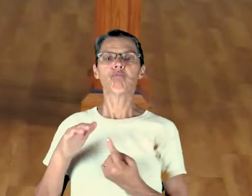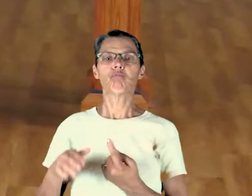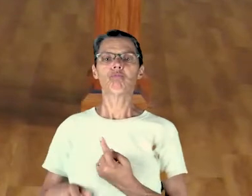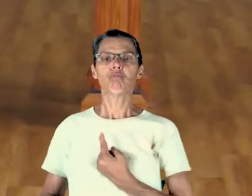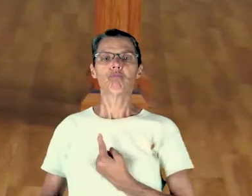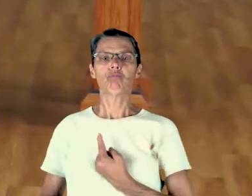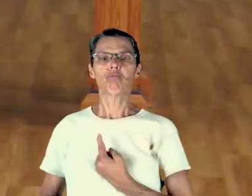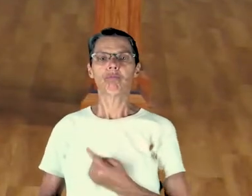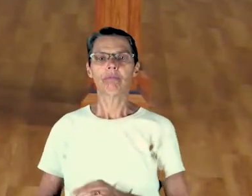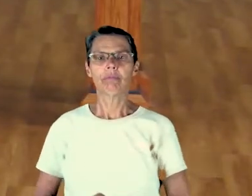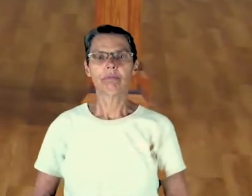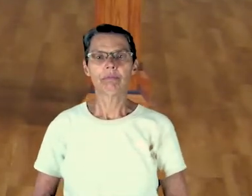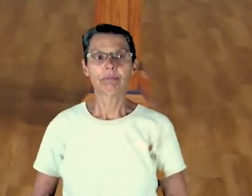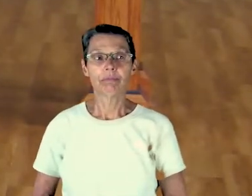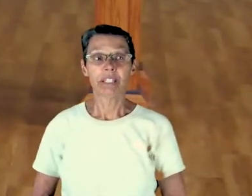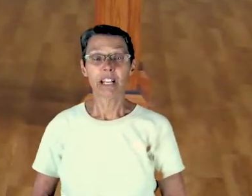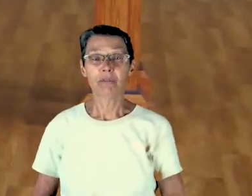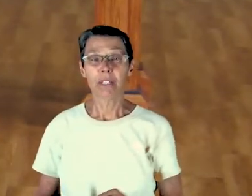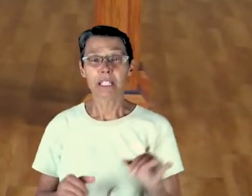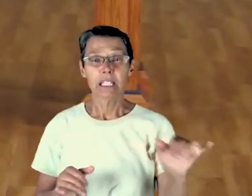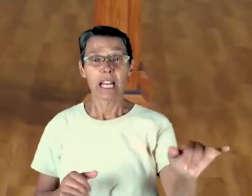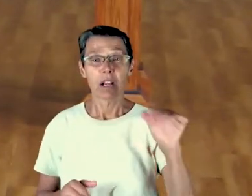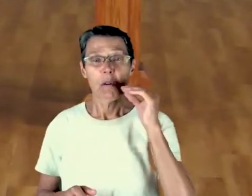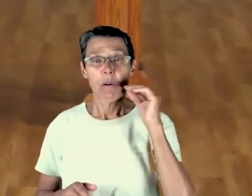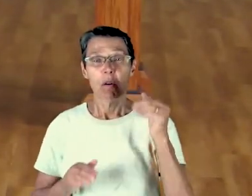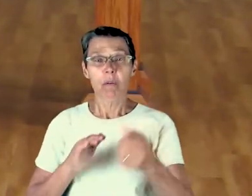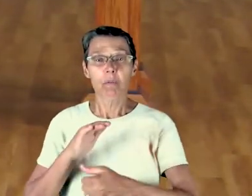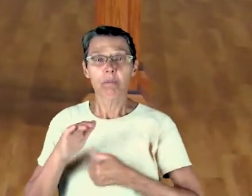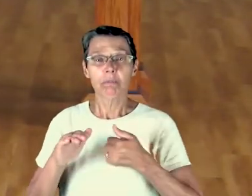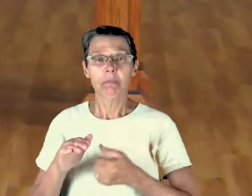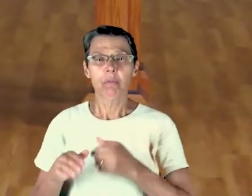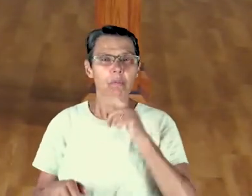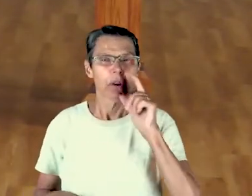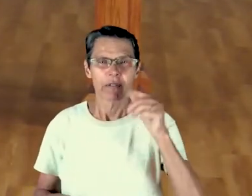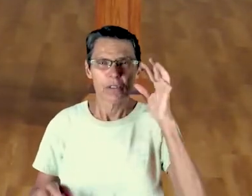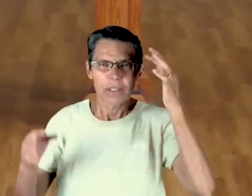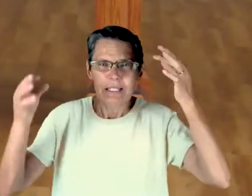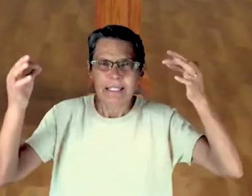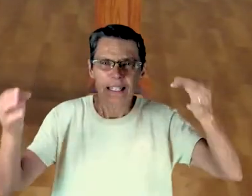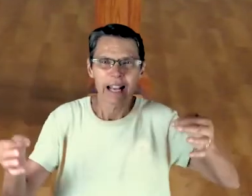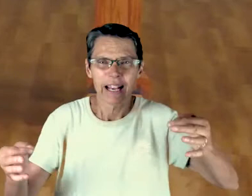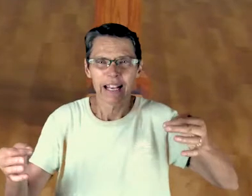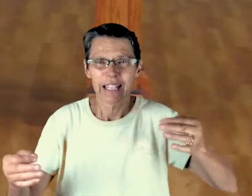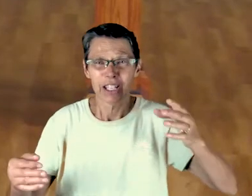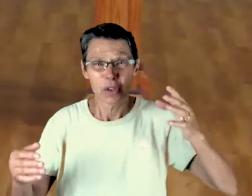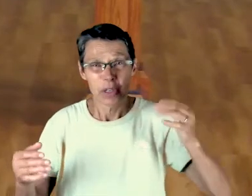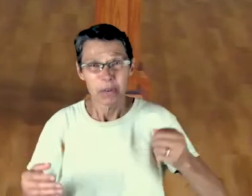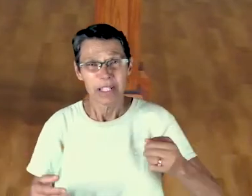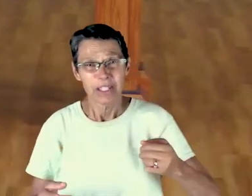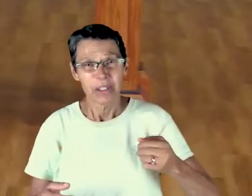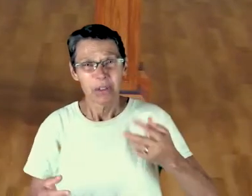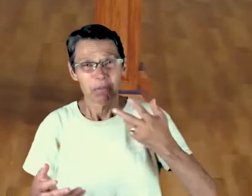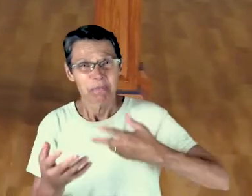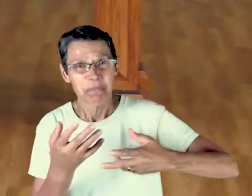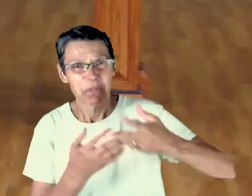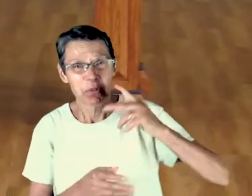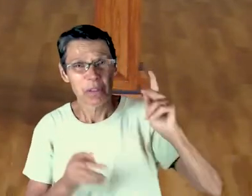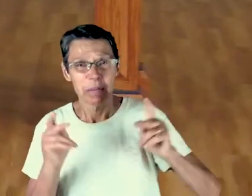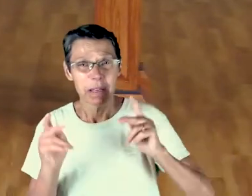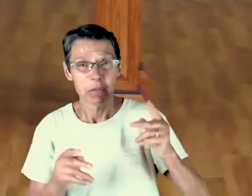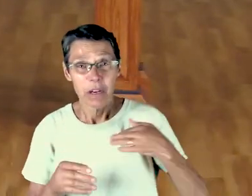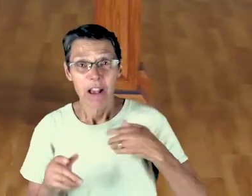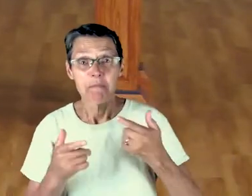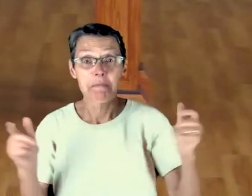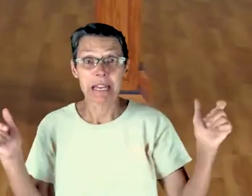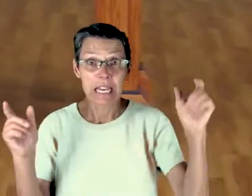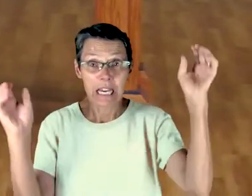Because we don't have to decide whether we want to share bread with people with whom we have major